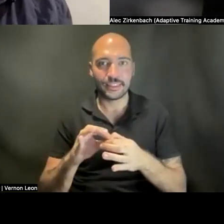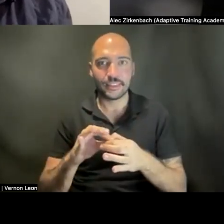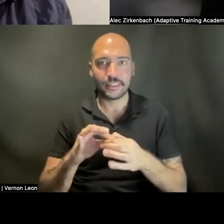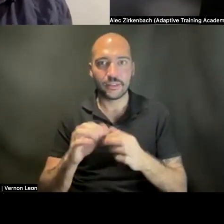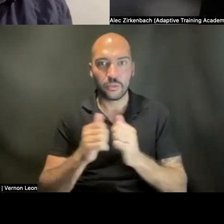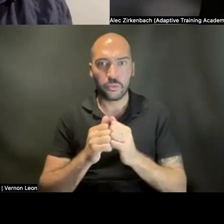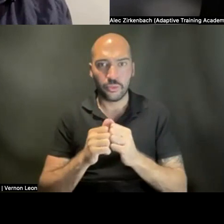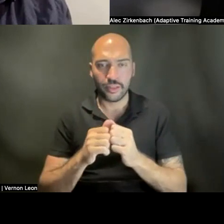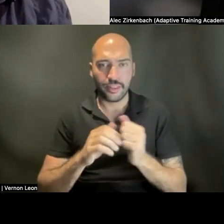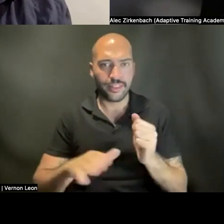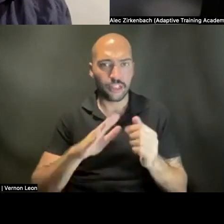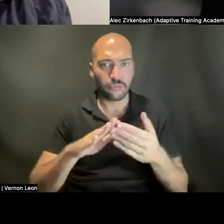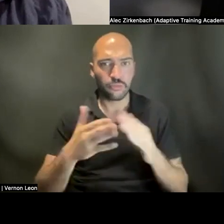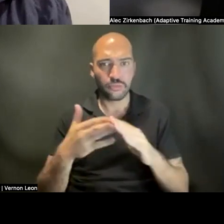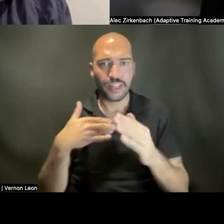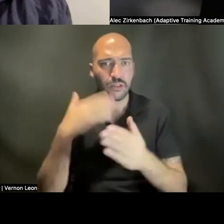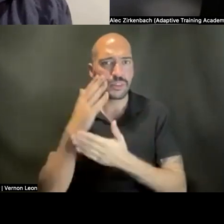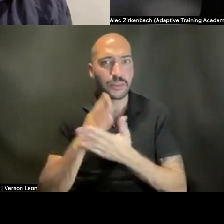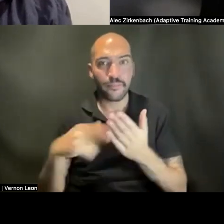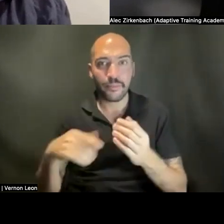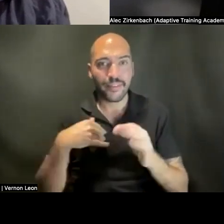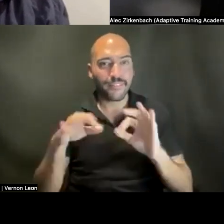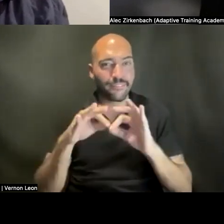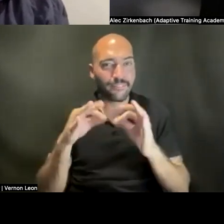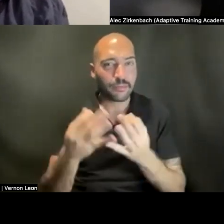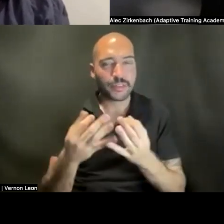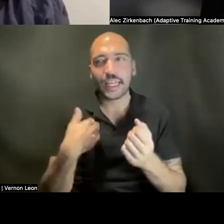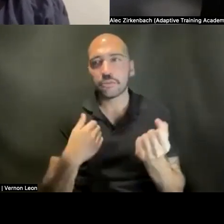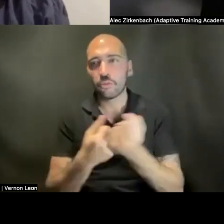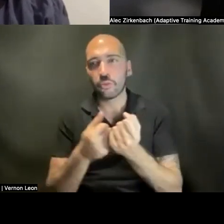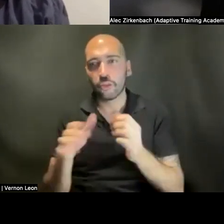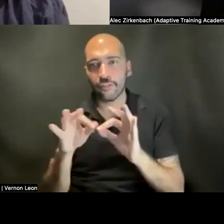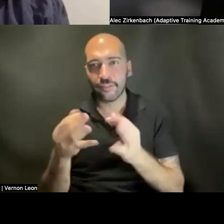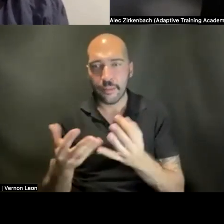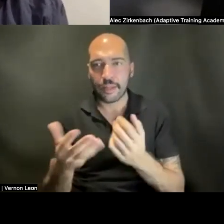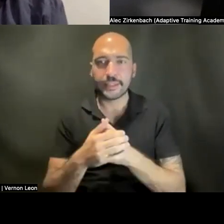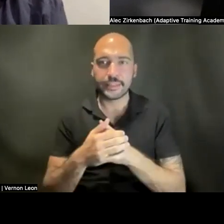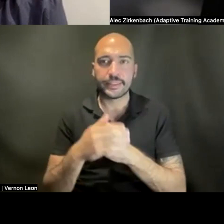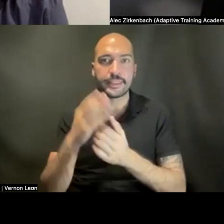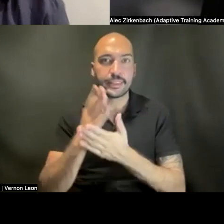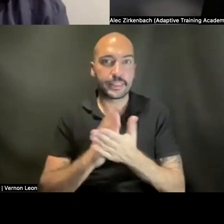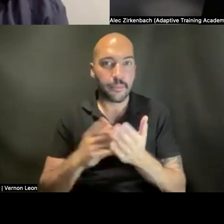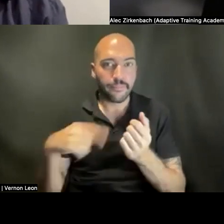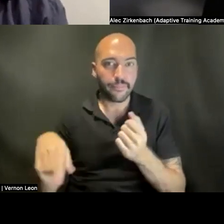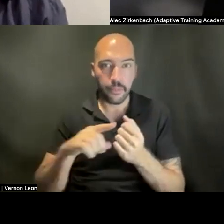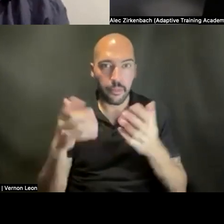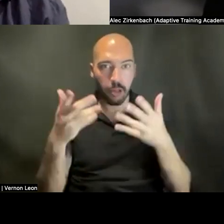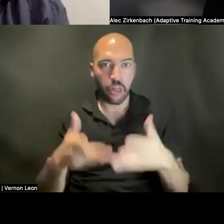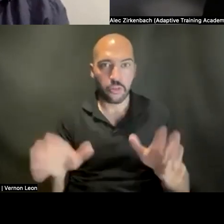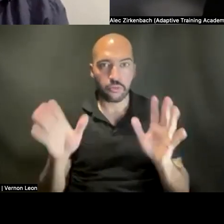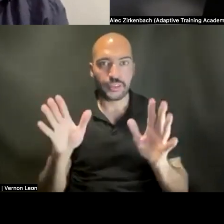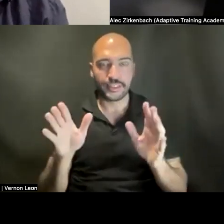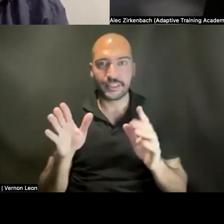with their communities. I know some of them had families, so they had some support there. Some of them already were